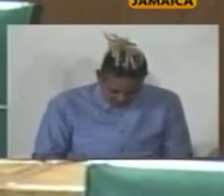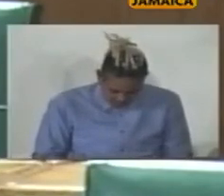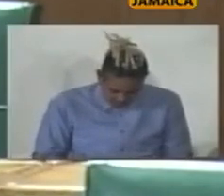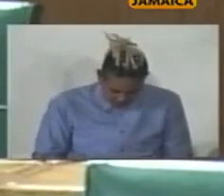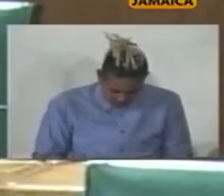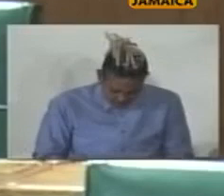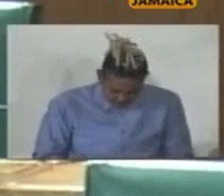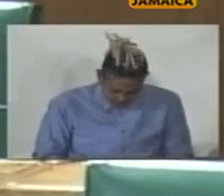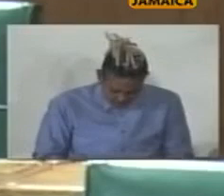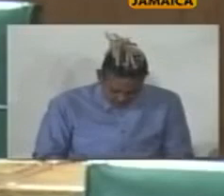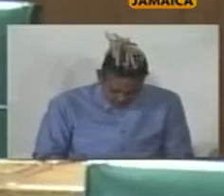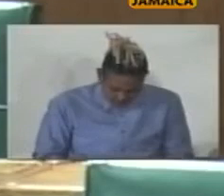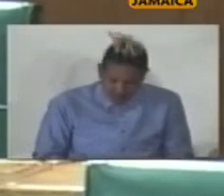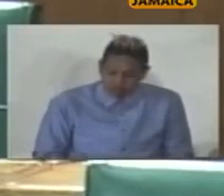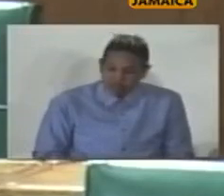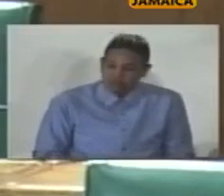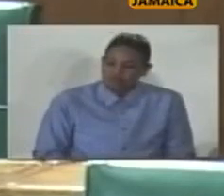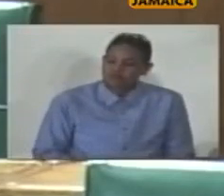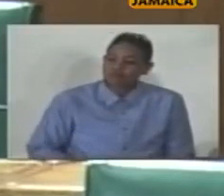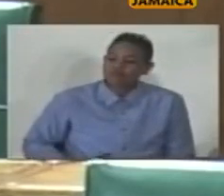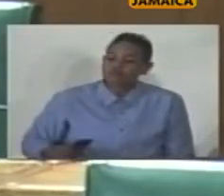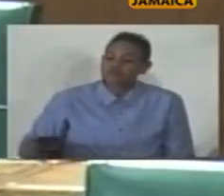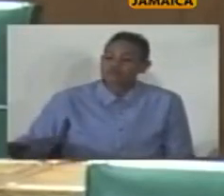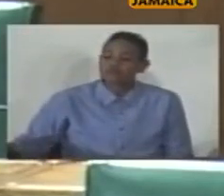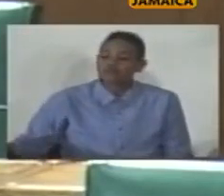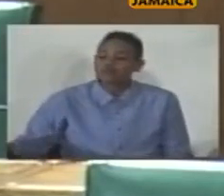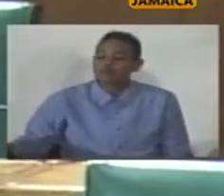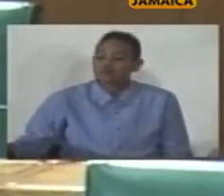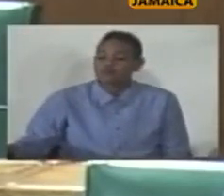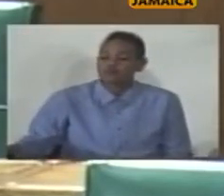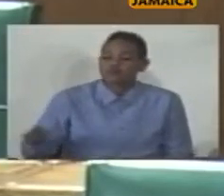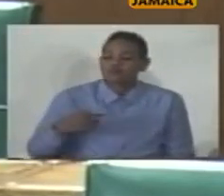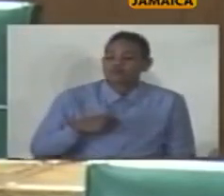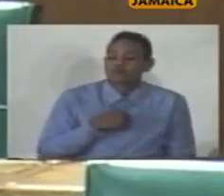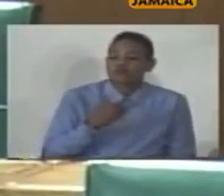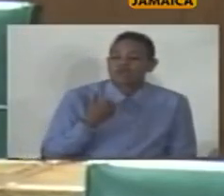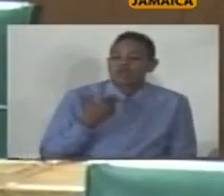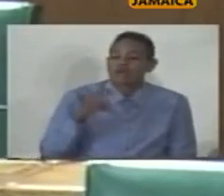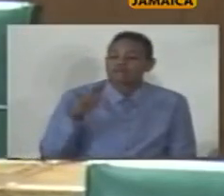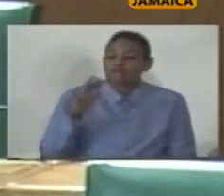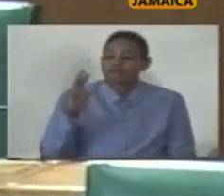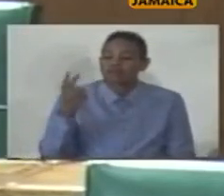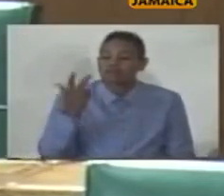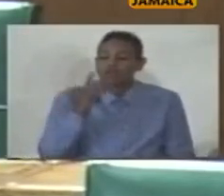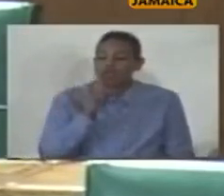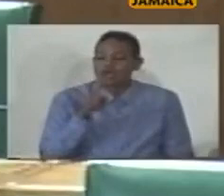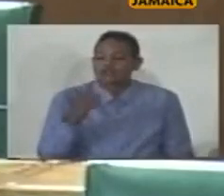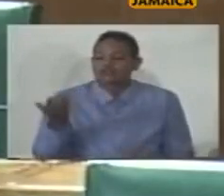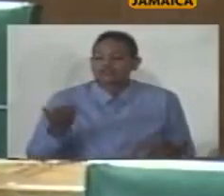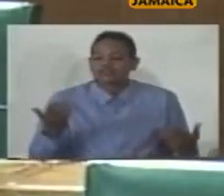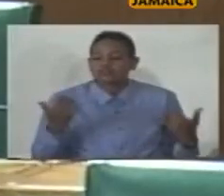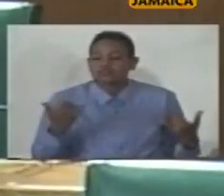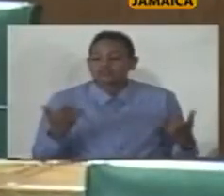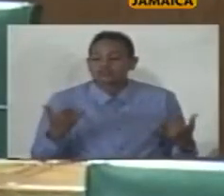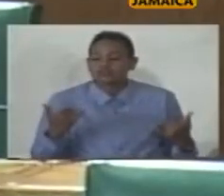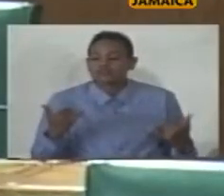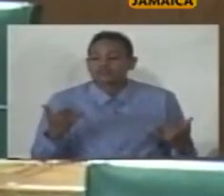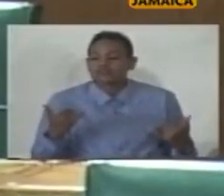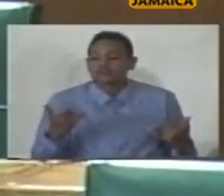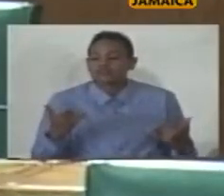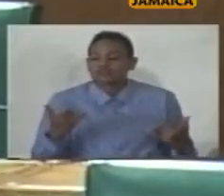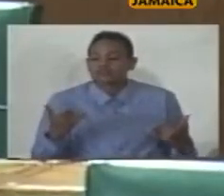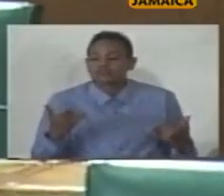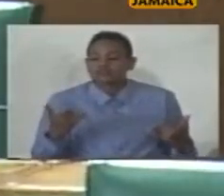3 answers here today. The first will be the Prime Minister.